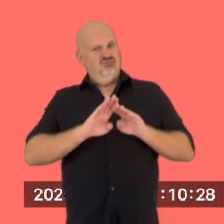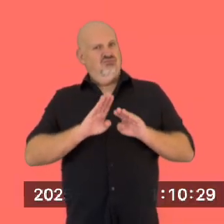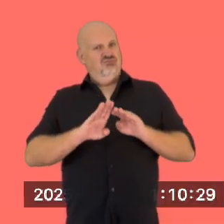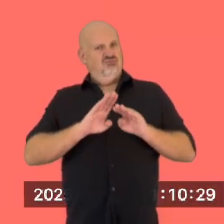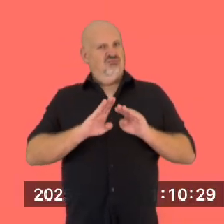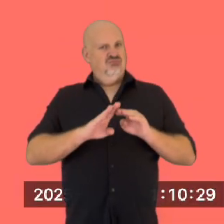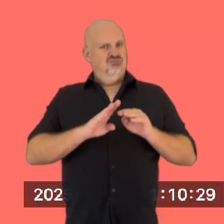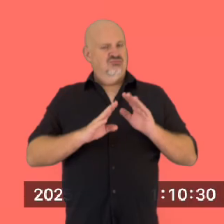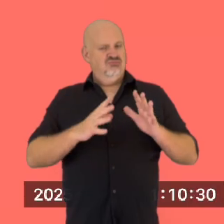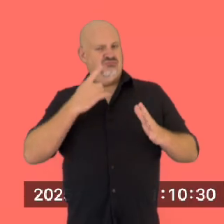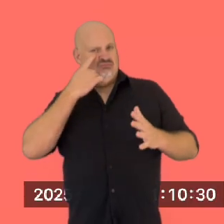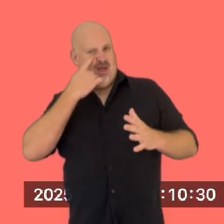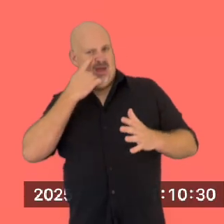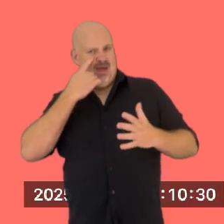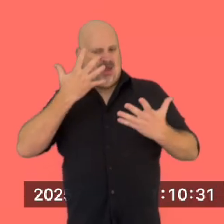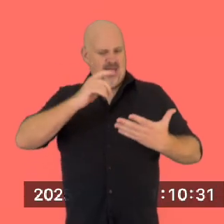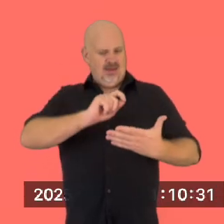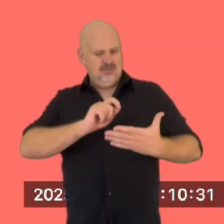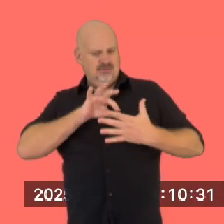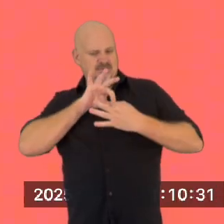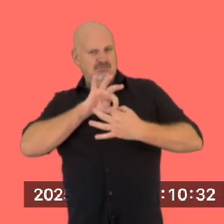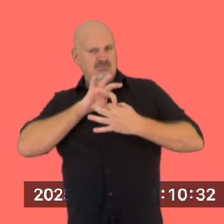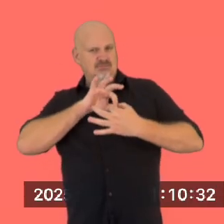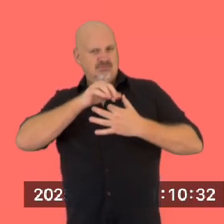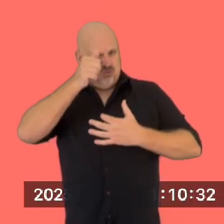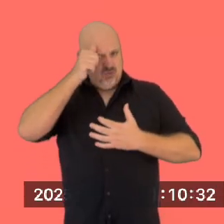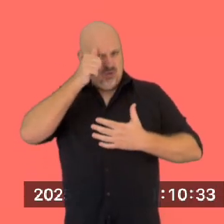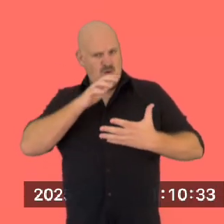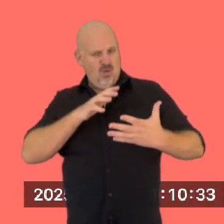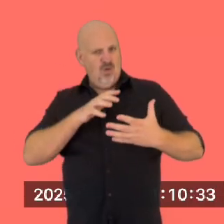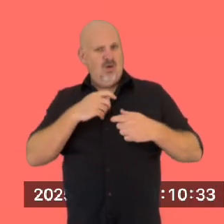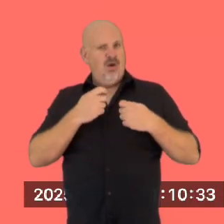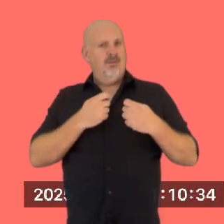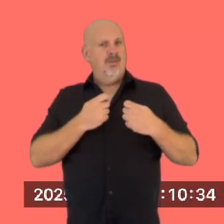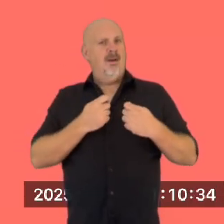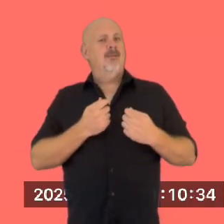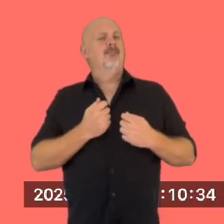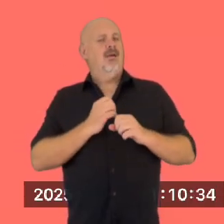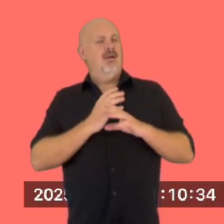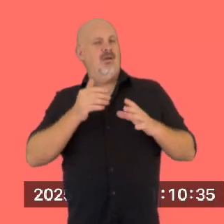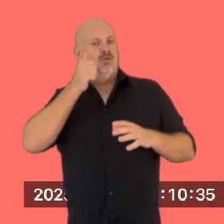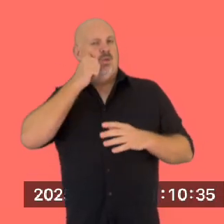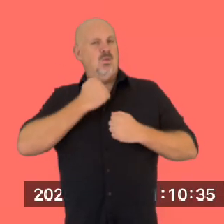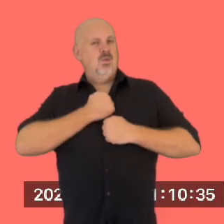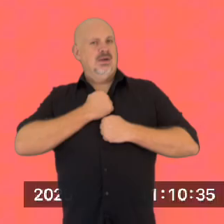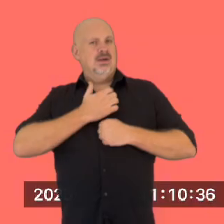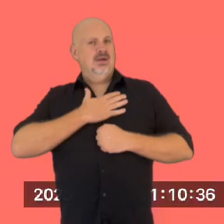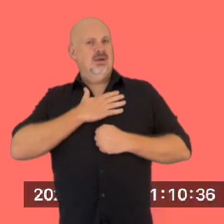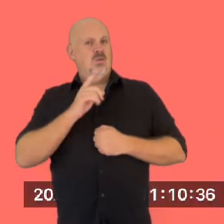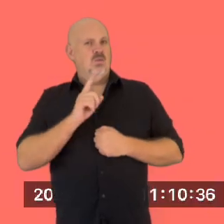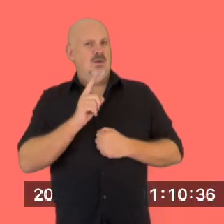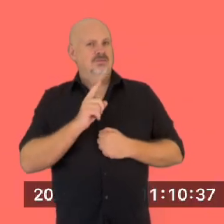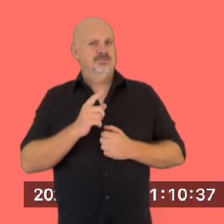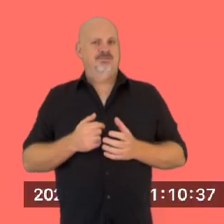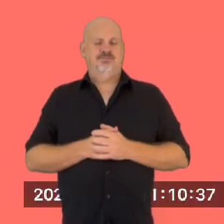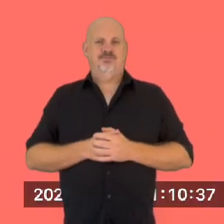really nice way to kind of get your eye and hand coordinated and into an idea of